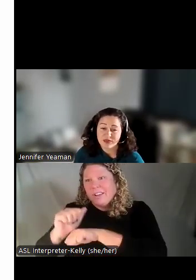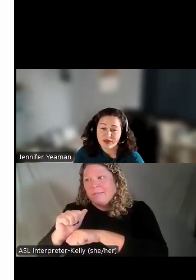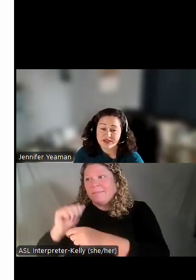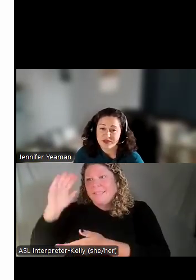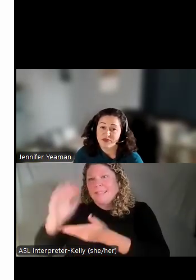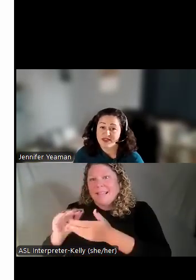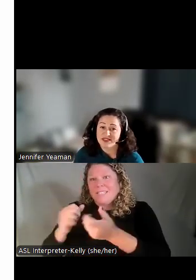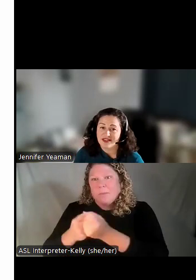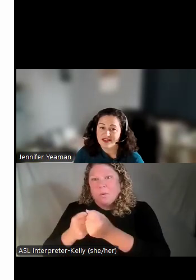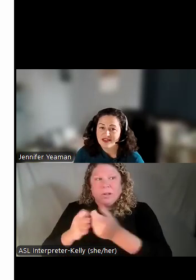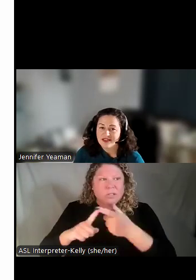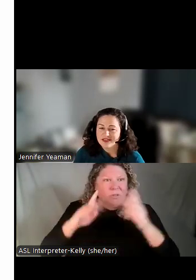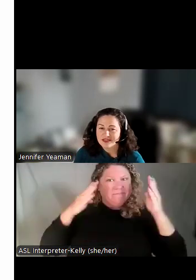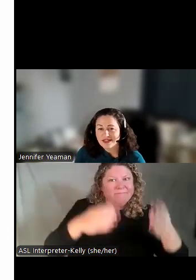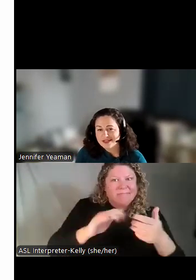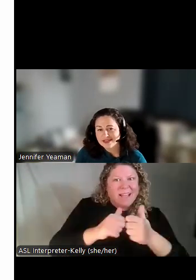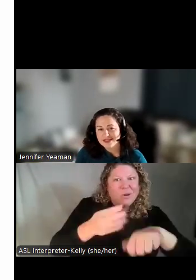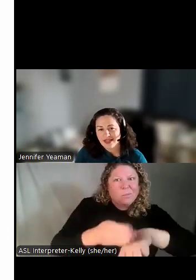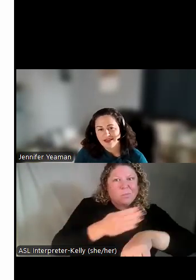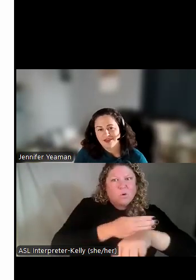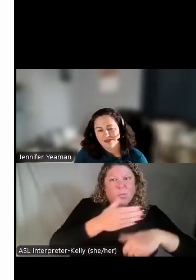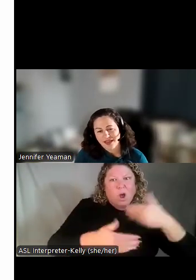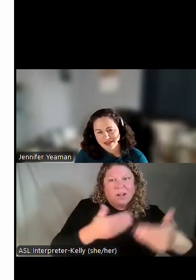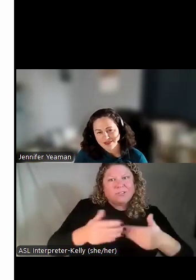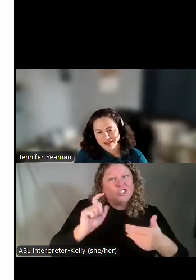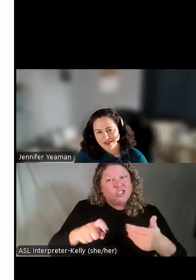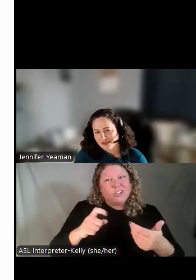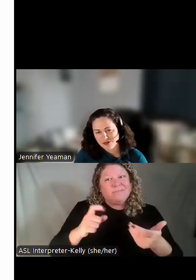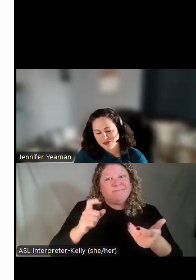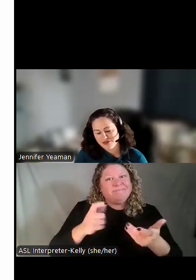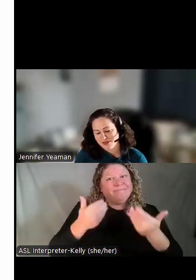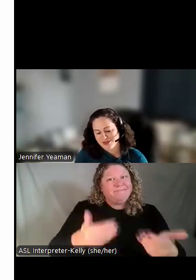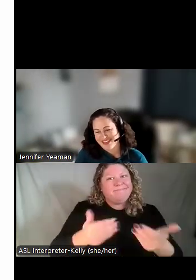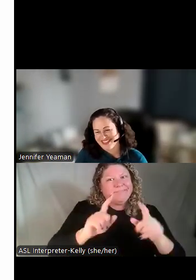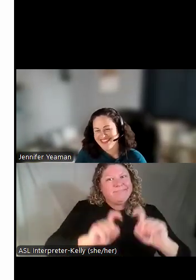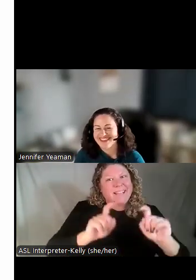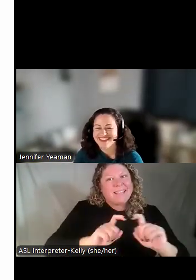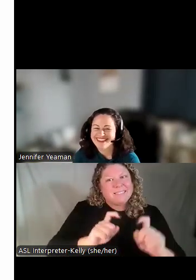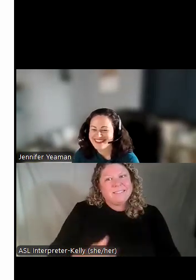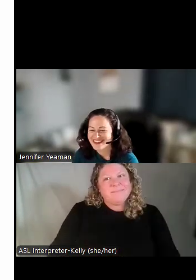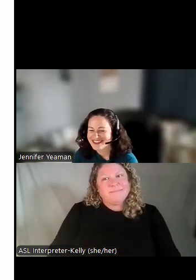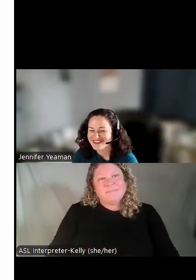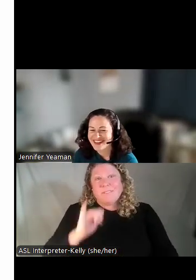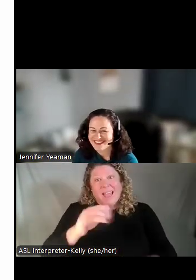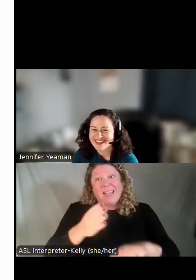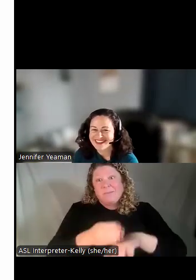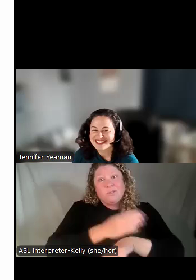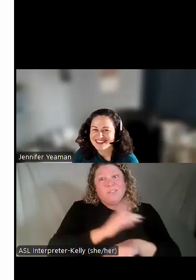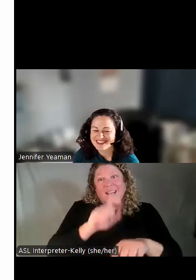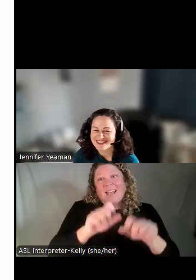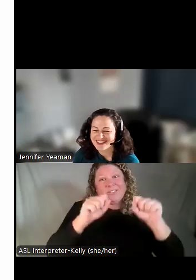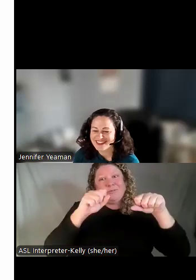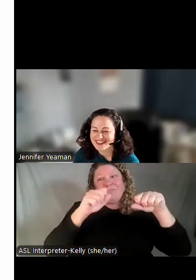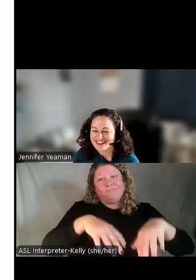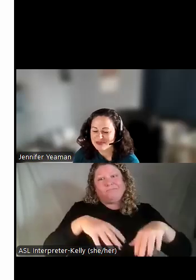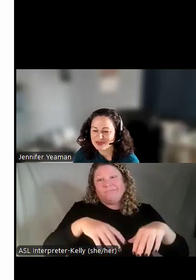support to get the process improvements done. So needless to say, for that event, our improvement was abandoned, overcome by work.